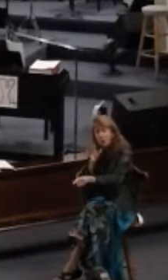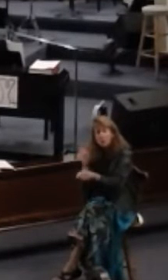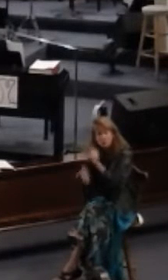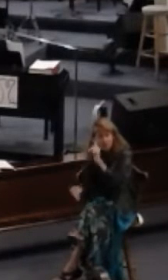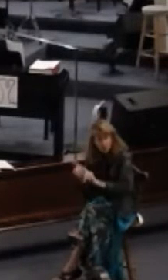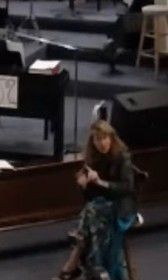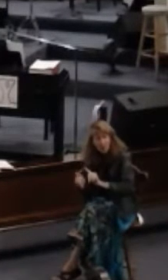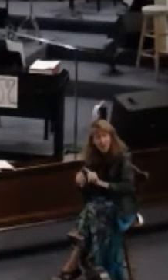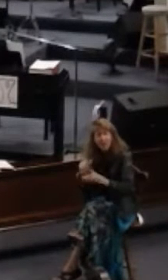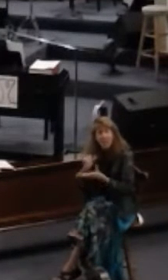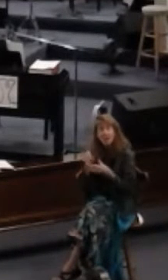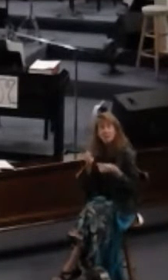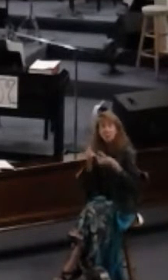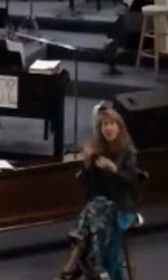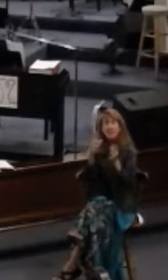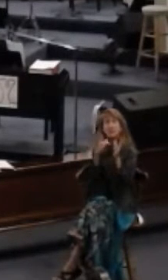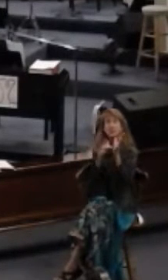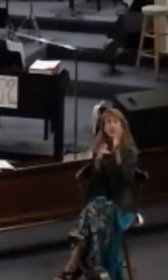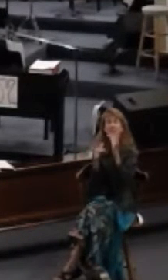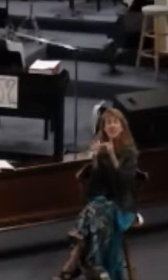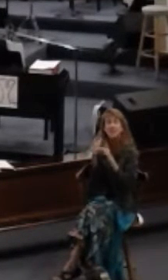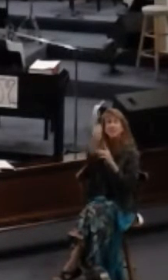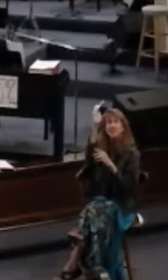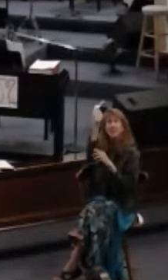way Jesus builds his church.